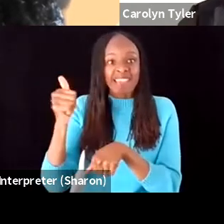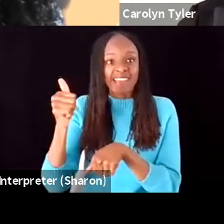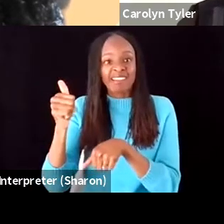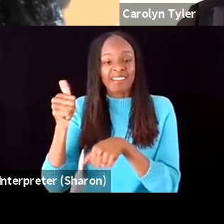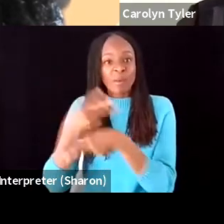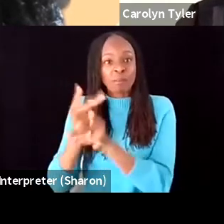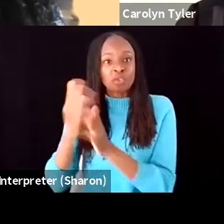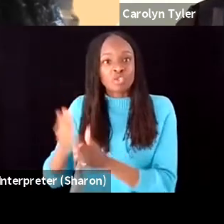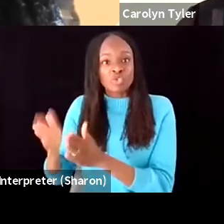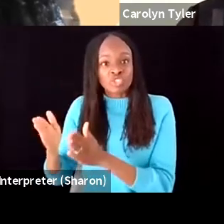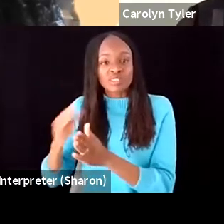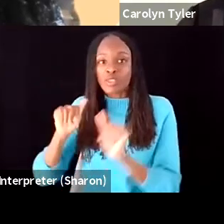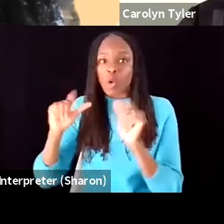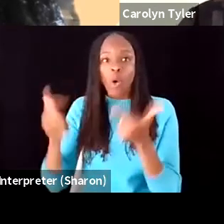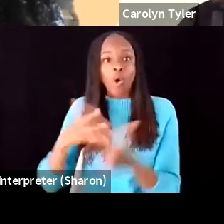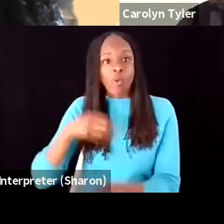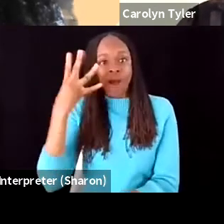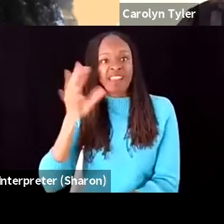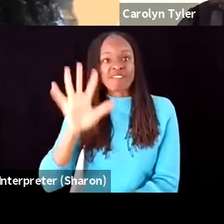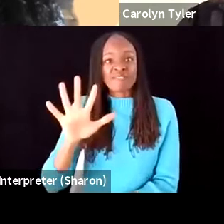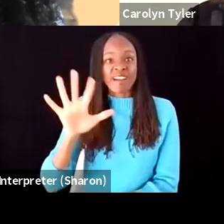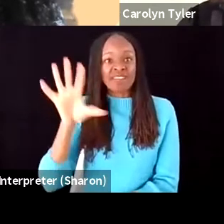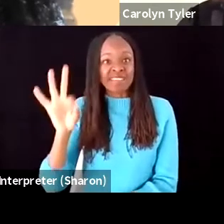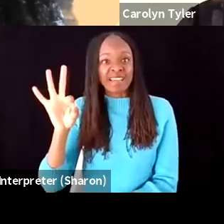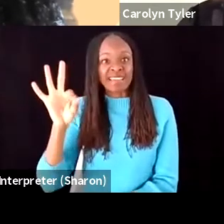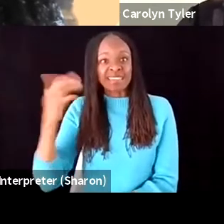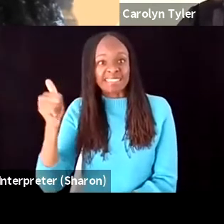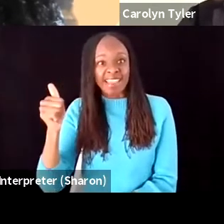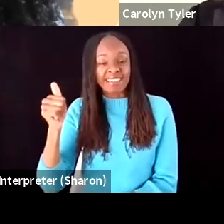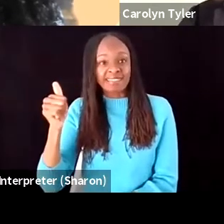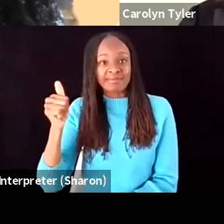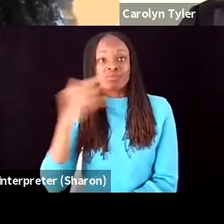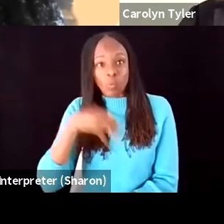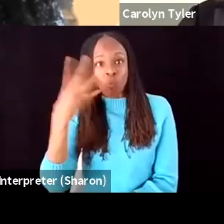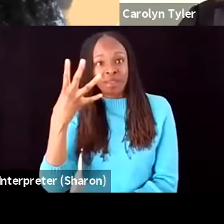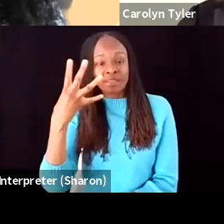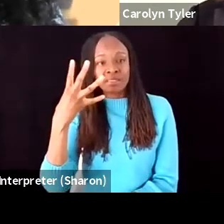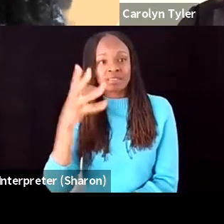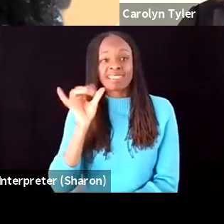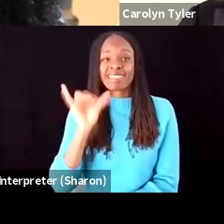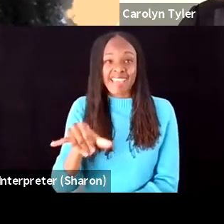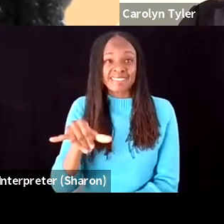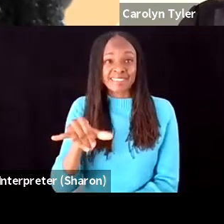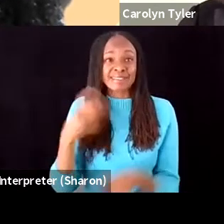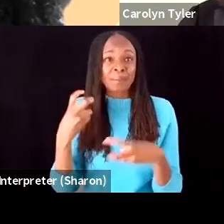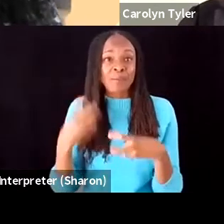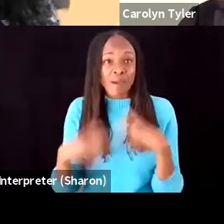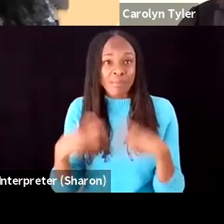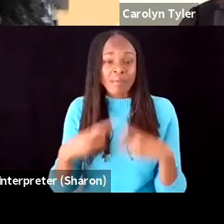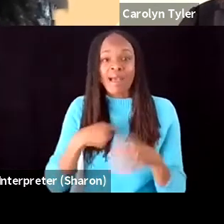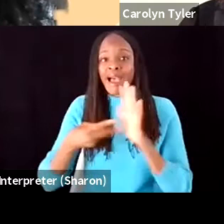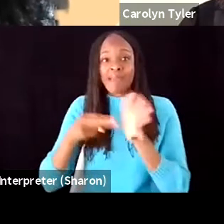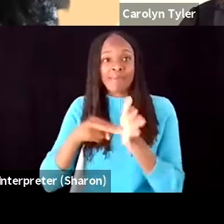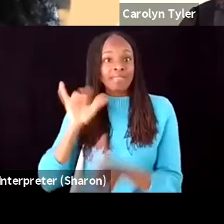weekends, 5, 9, 10, white. That's a problem. I mean, those are just